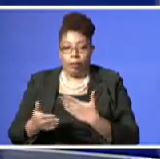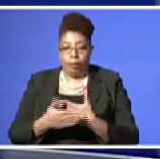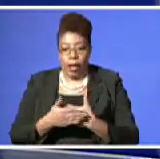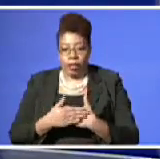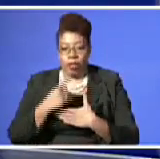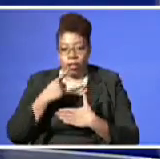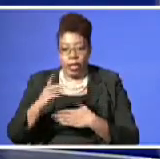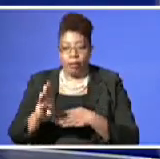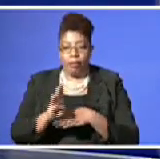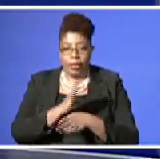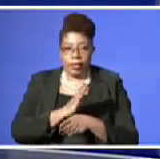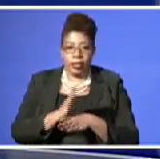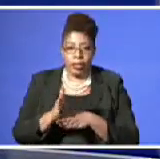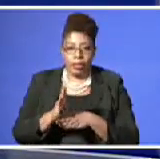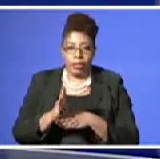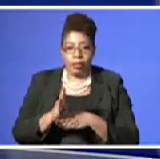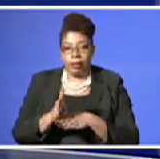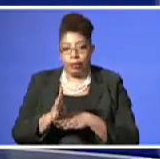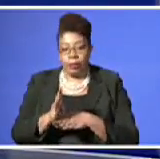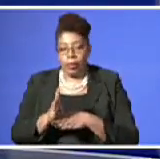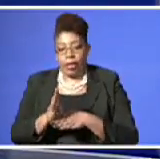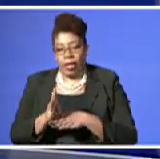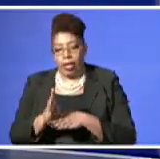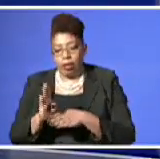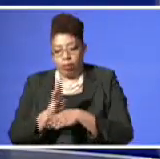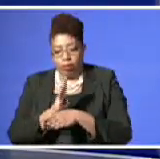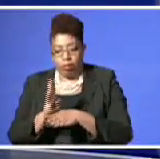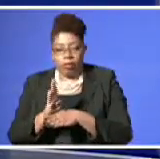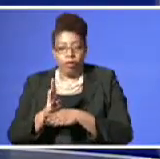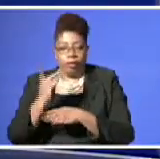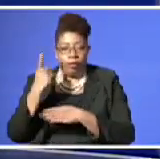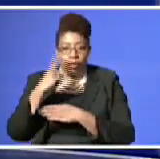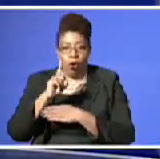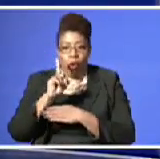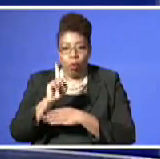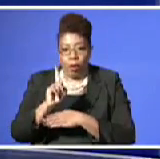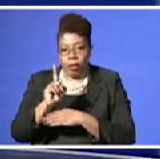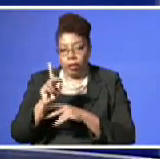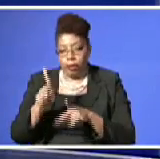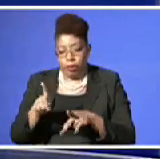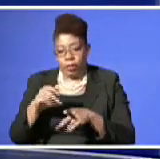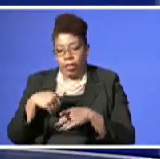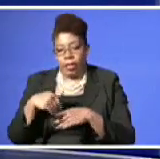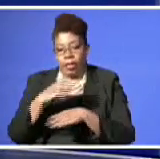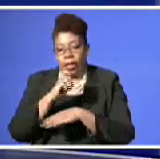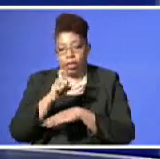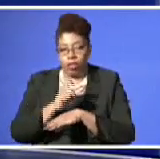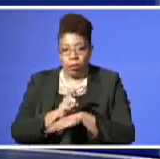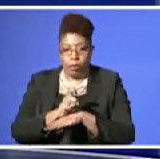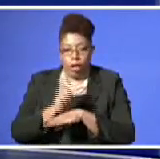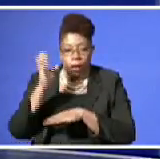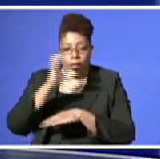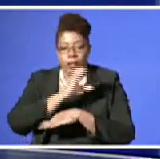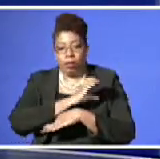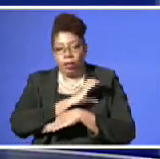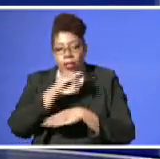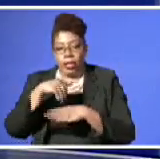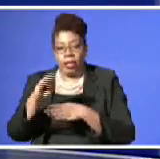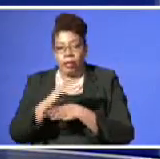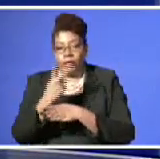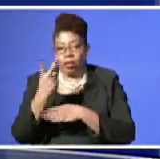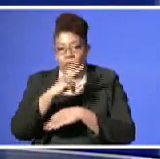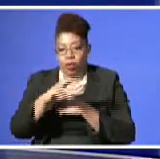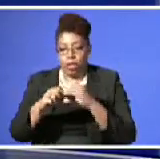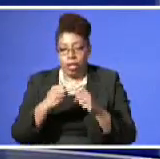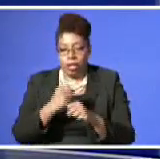You can say business is buzzing for one honey producer on the island of Exuma. Bradley Charlton has been in the business for 2 years, but